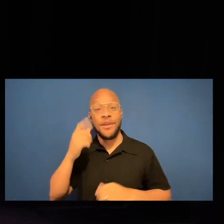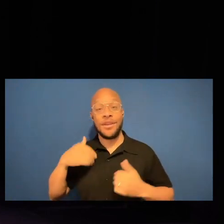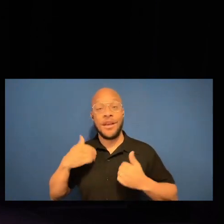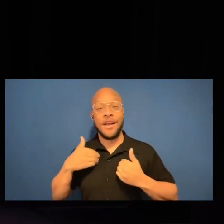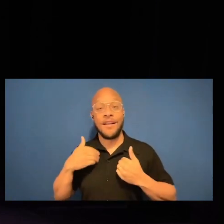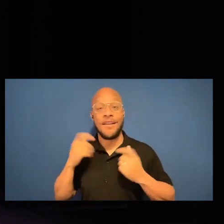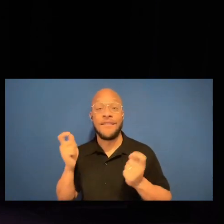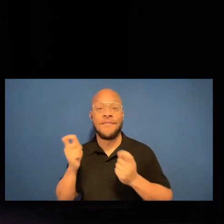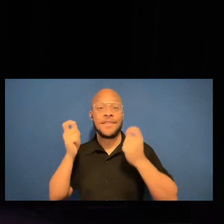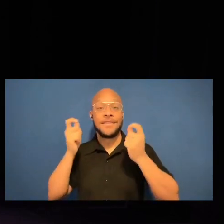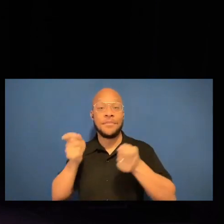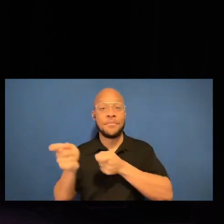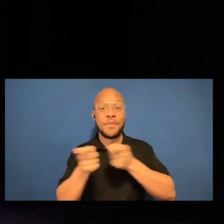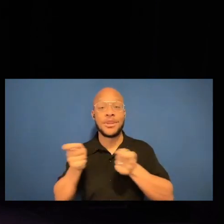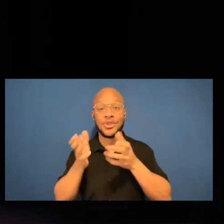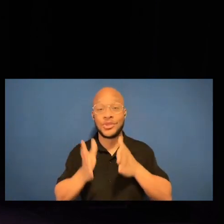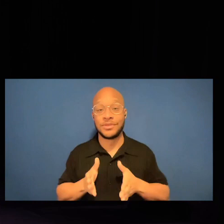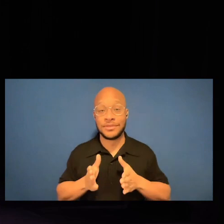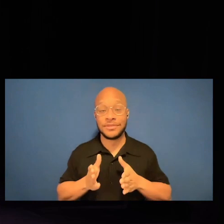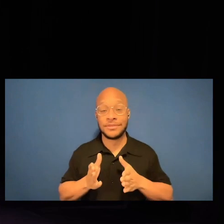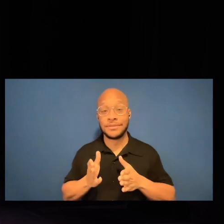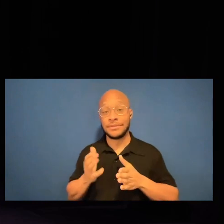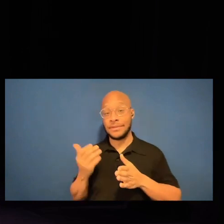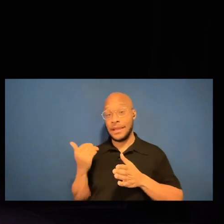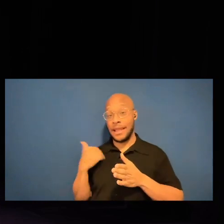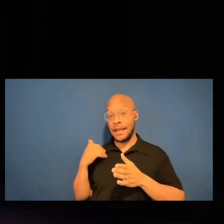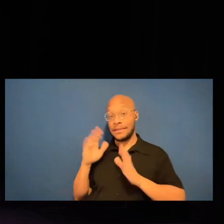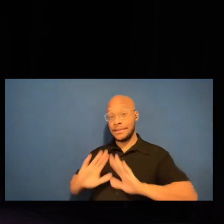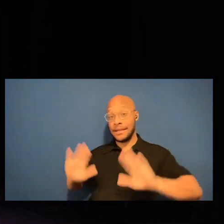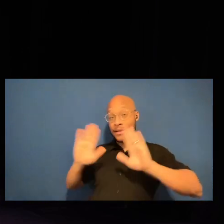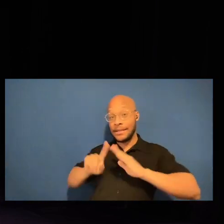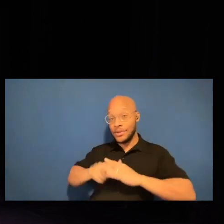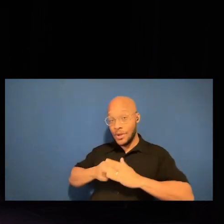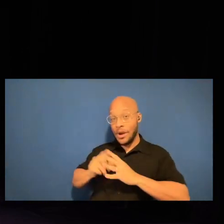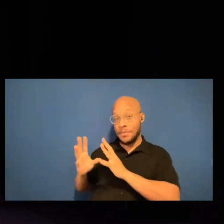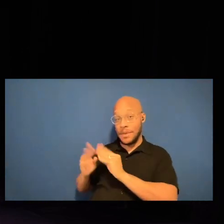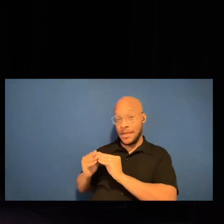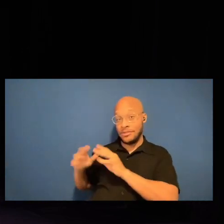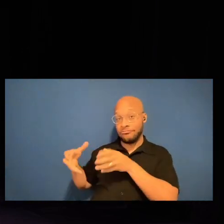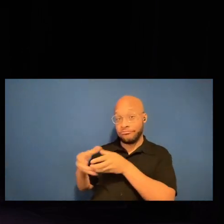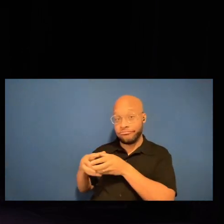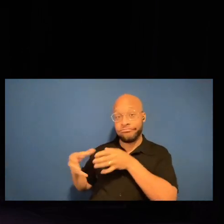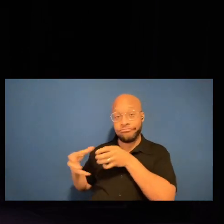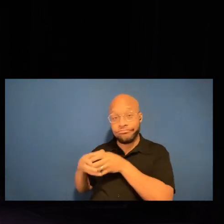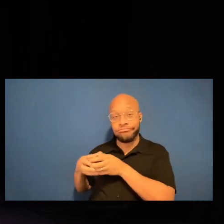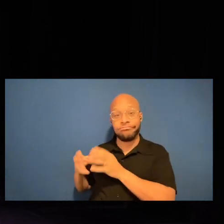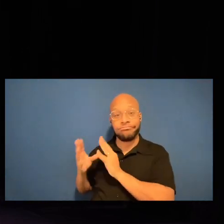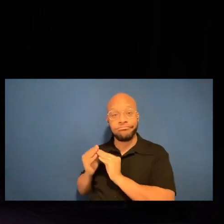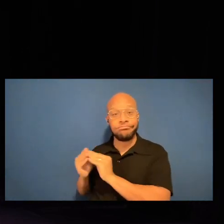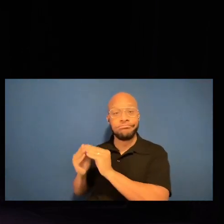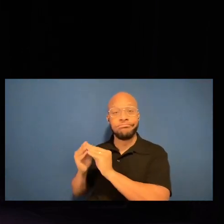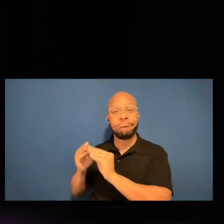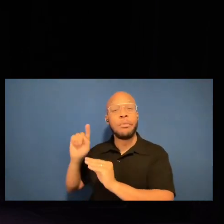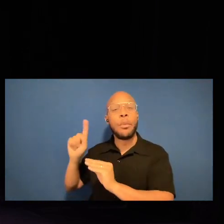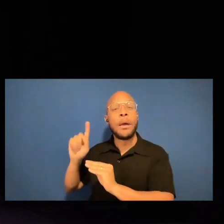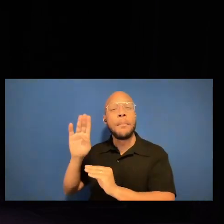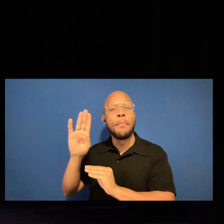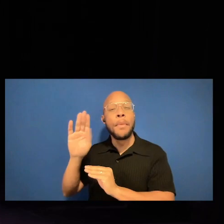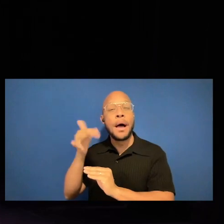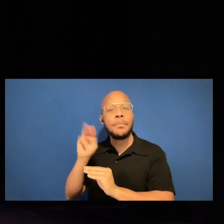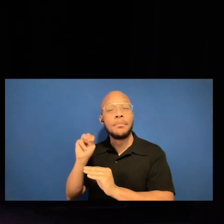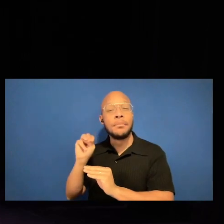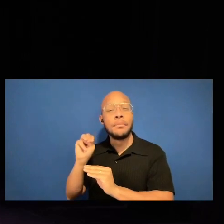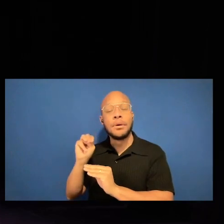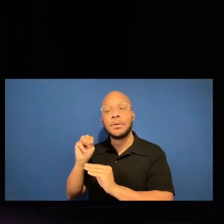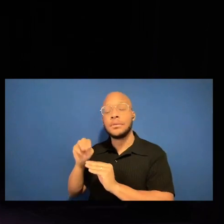They've been meeting since last Sunday at BAM and spending intense amounts of time talking.